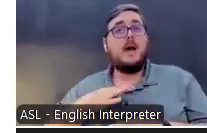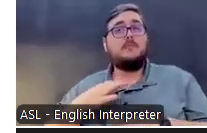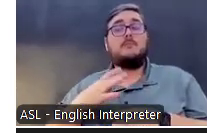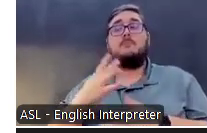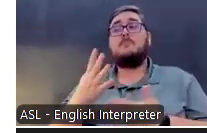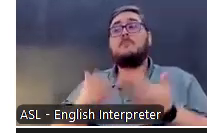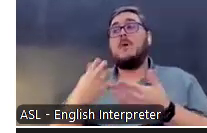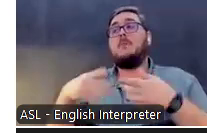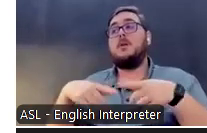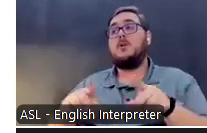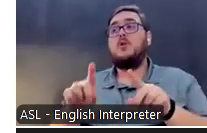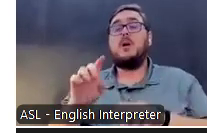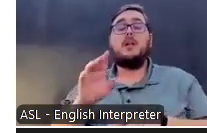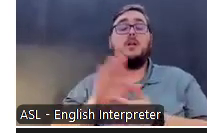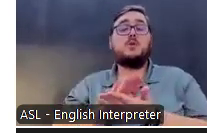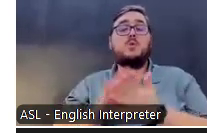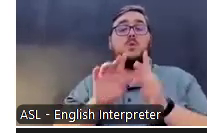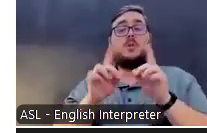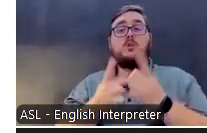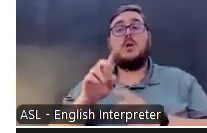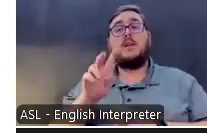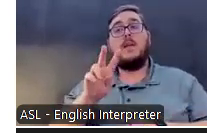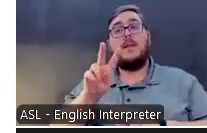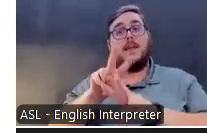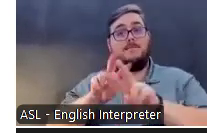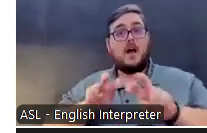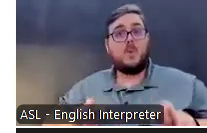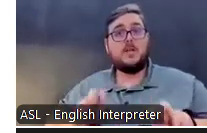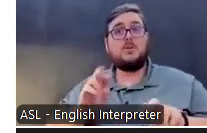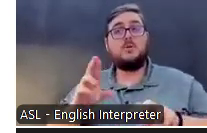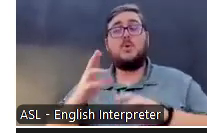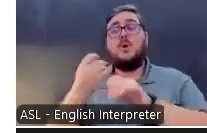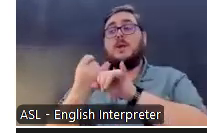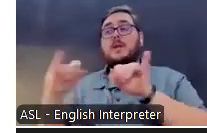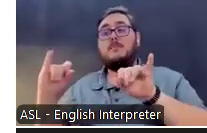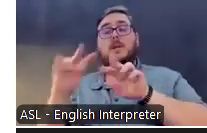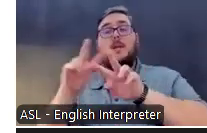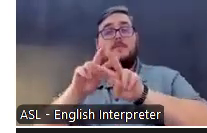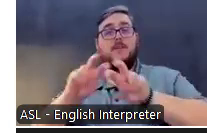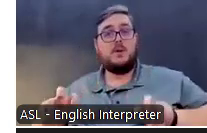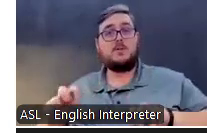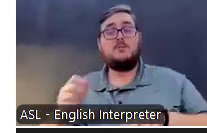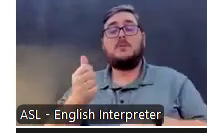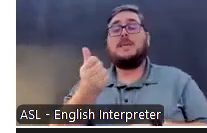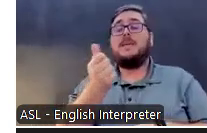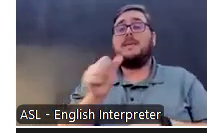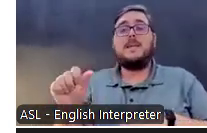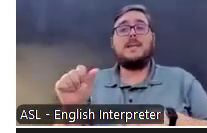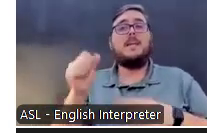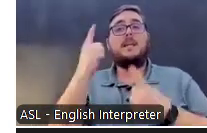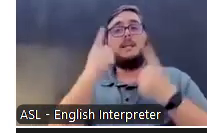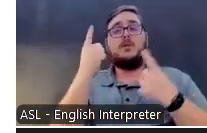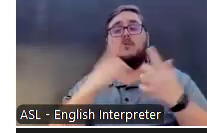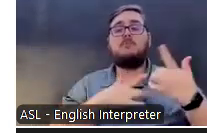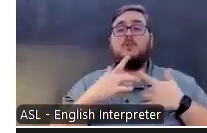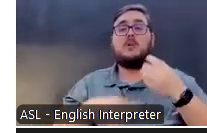independent evaluation. Any decisions about AT devices and services at IEP meetings